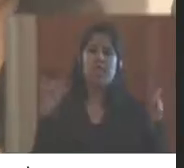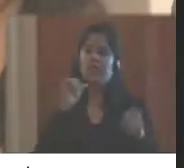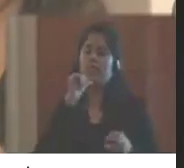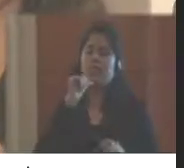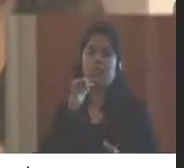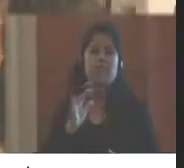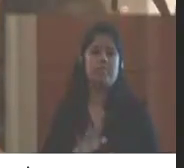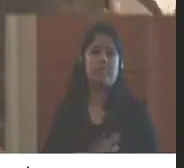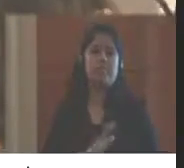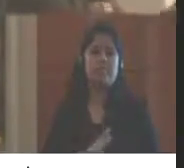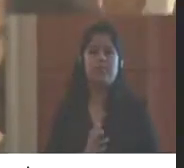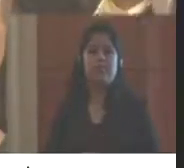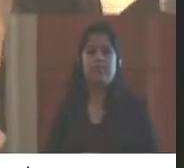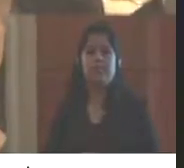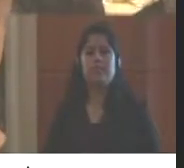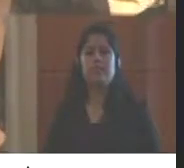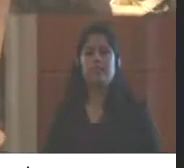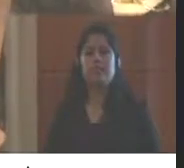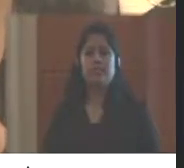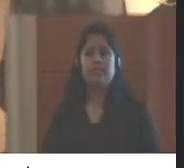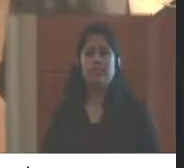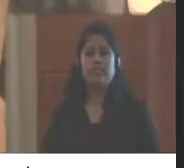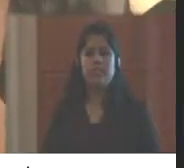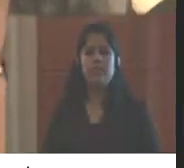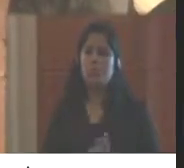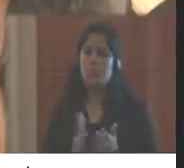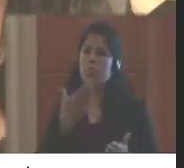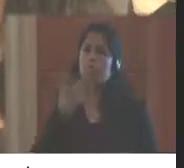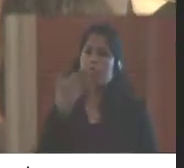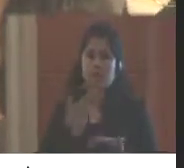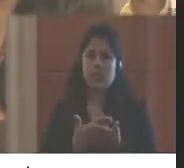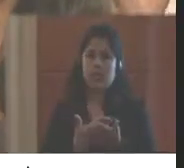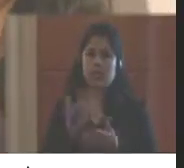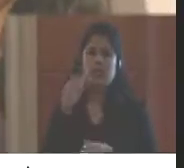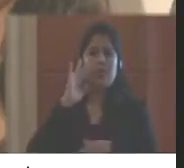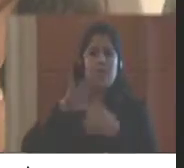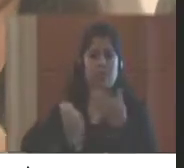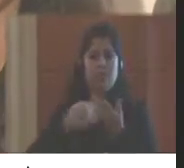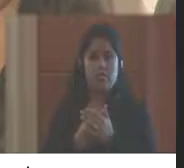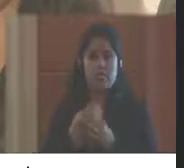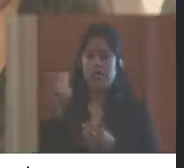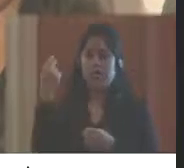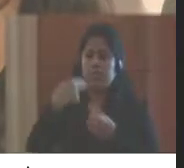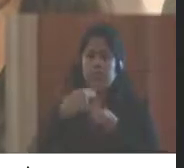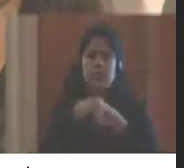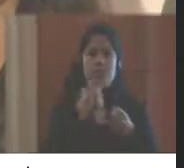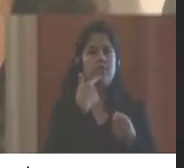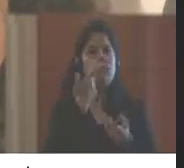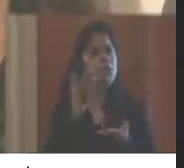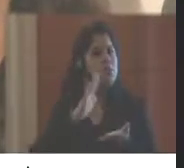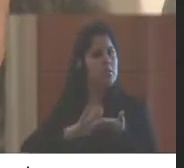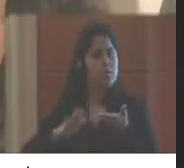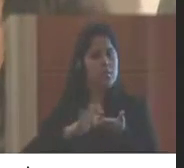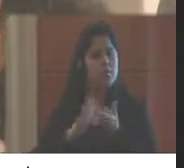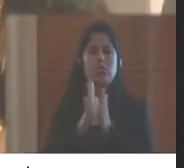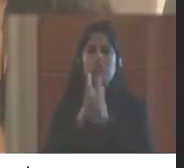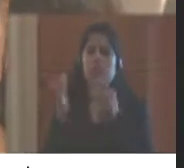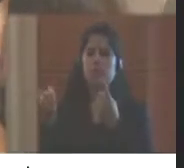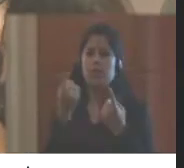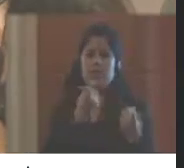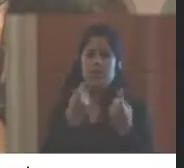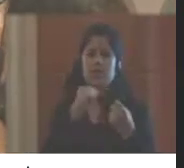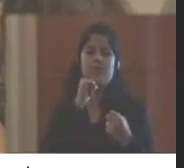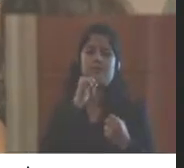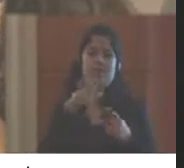Gracias. Bueno, muchas gracias a todos los que... Thank you very much. I would like to thank all of the participants, and I do